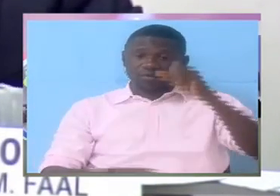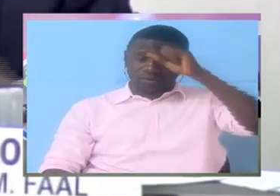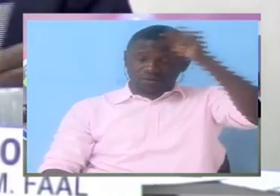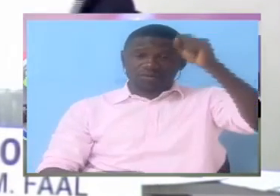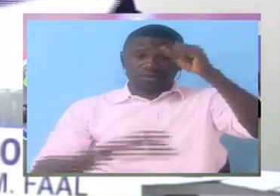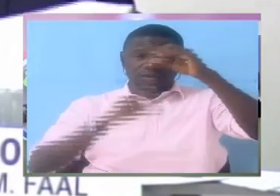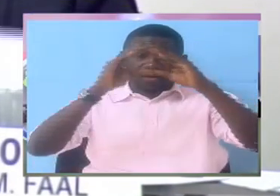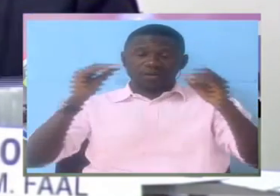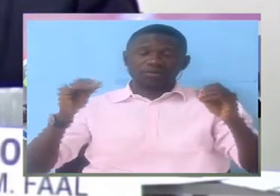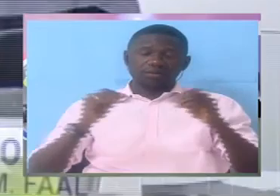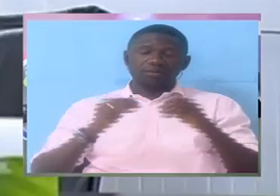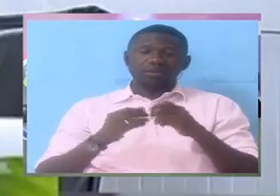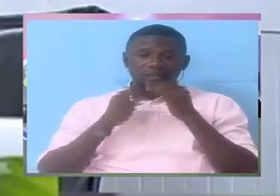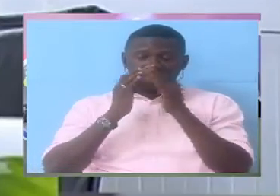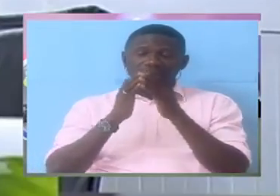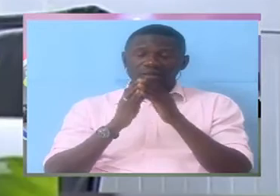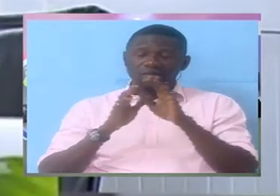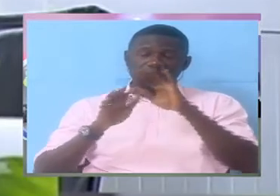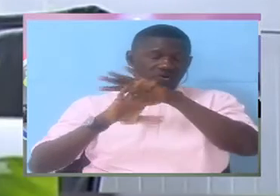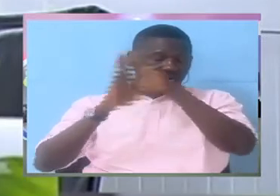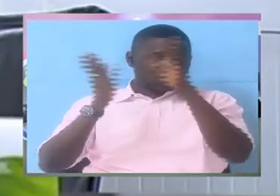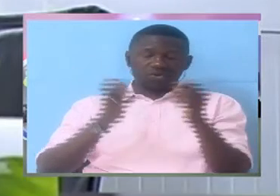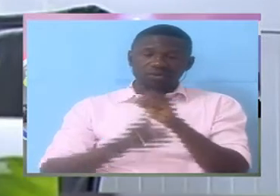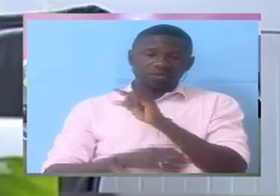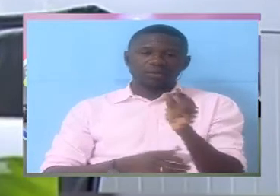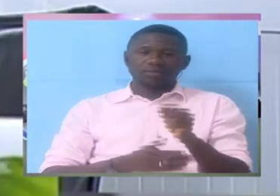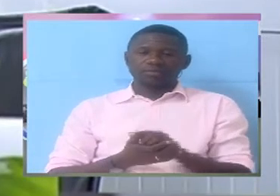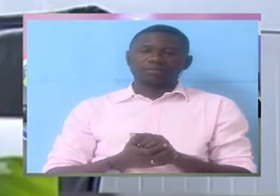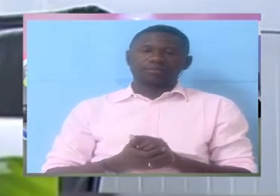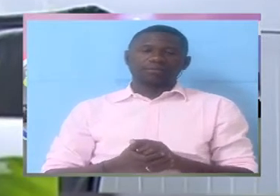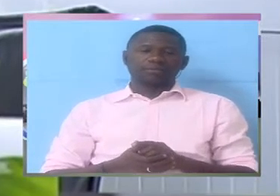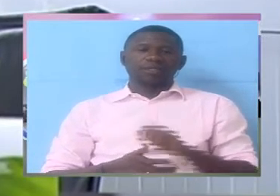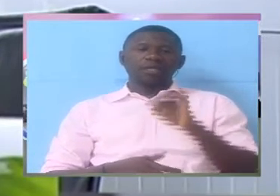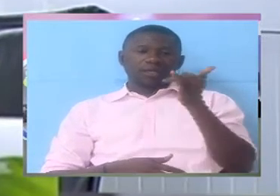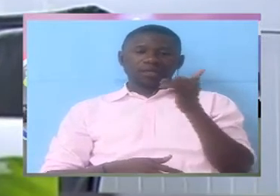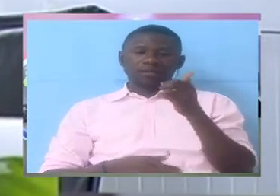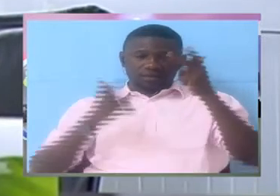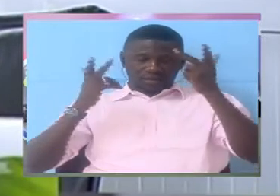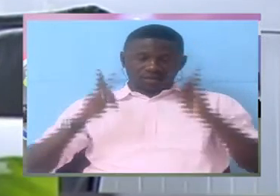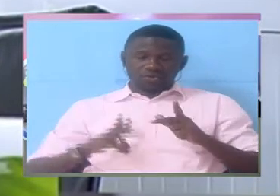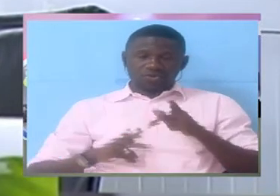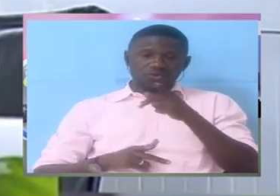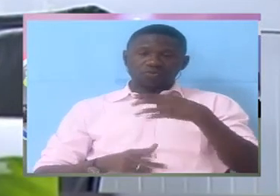people. Yes, Council. You want the truth, so. Council, we left a tonyal.